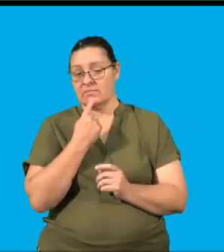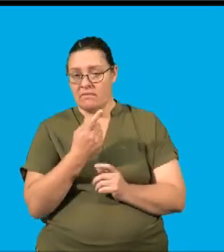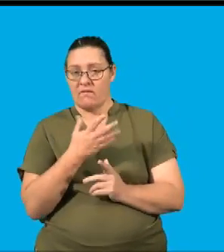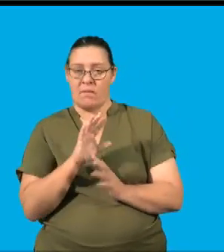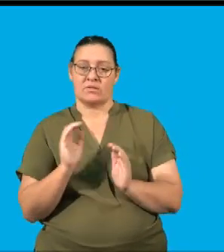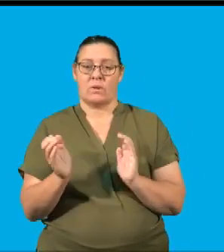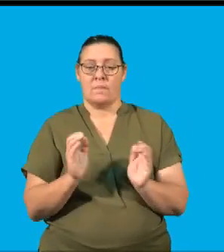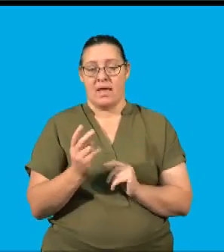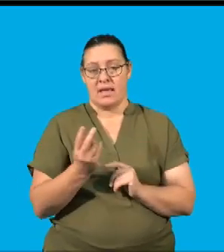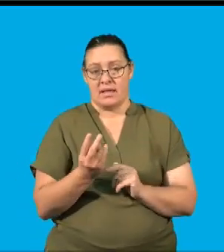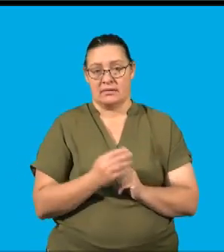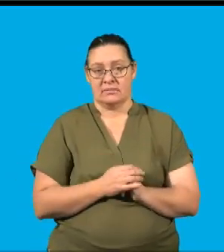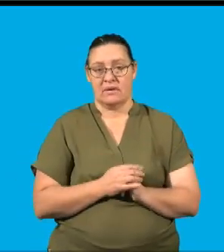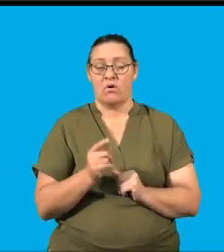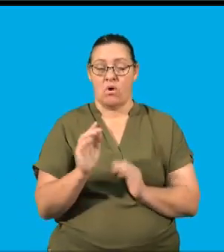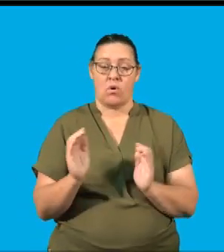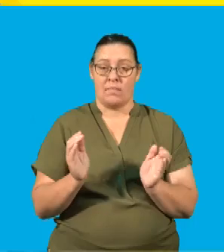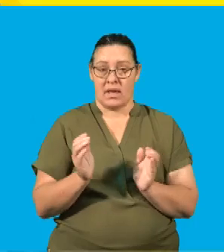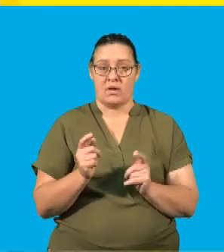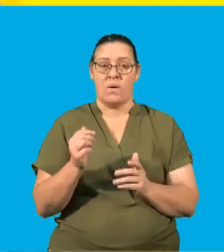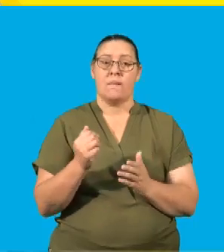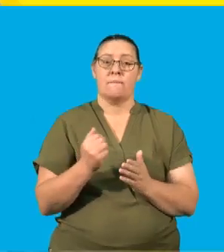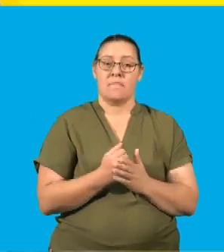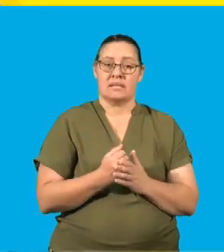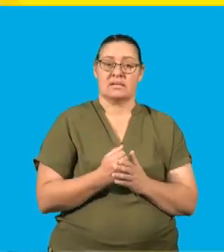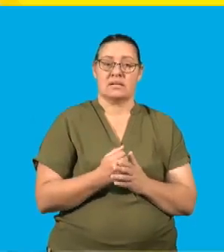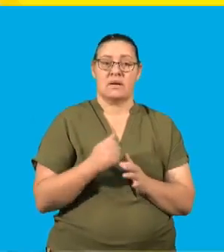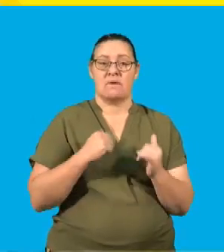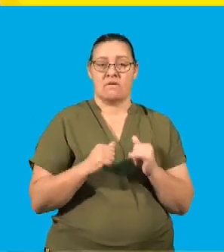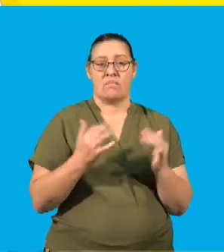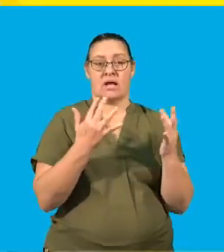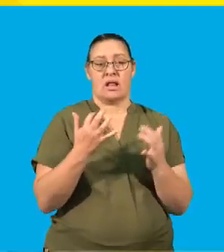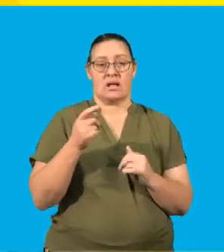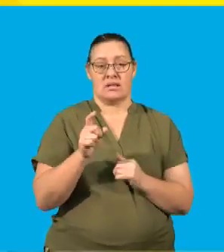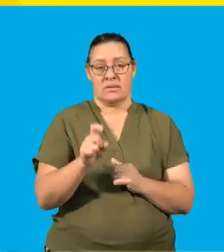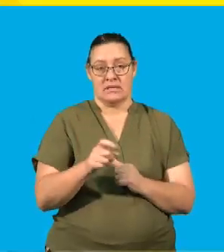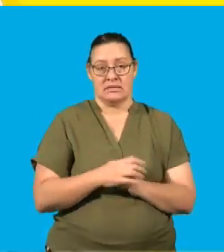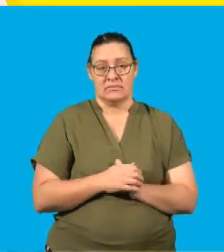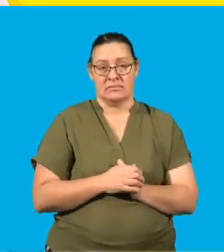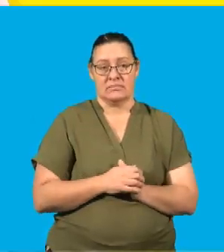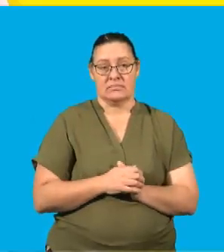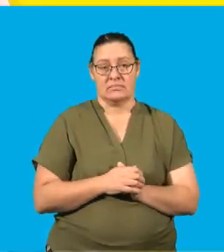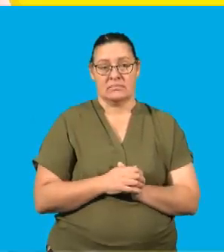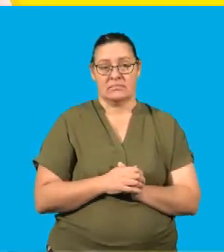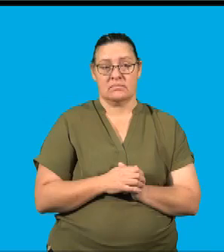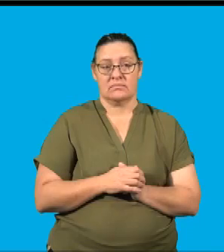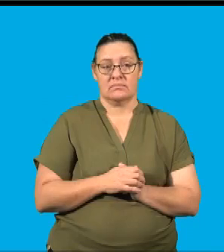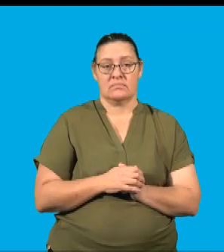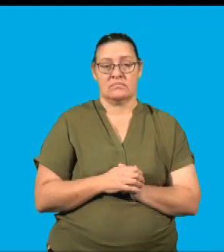have to compare them. Remember, for you to compare, you must first perform calculations.